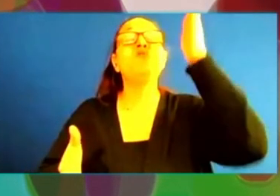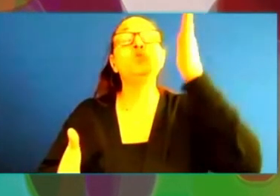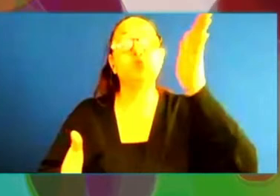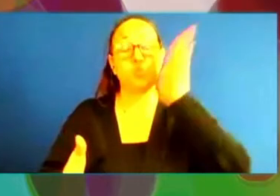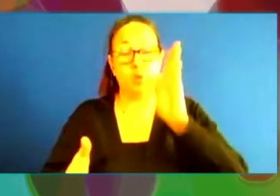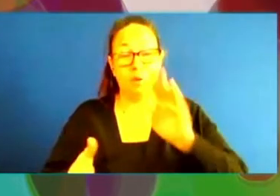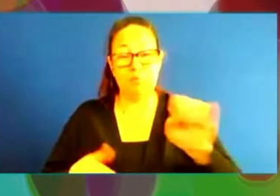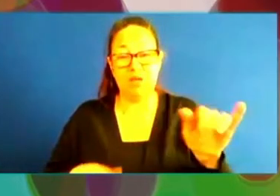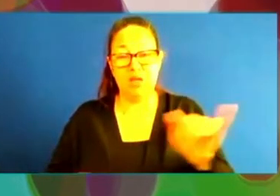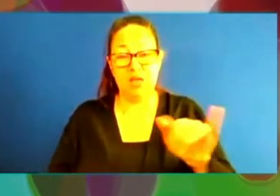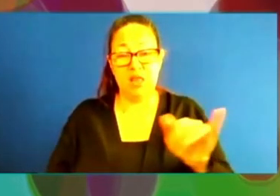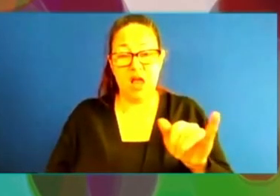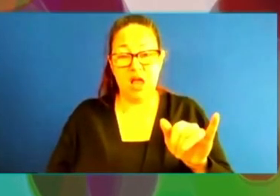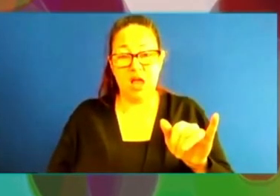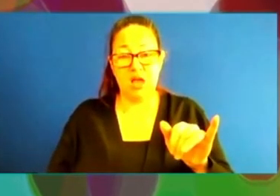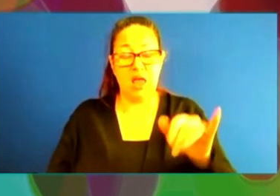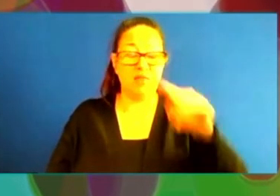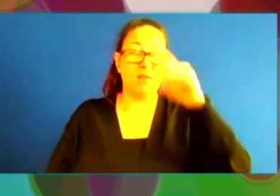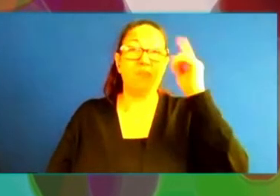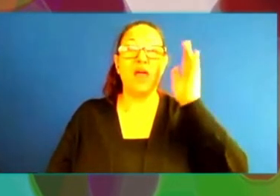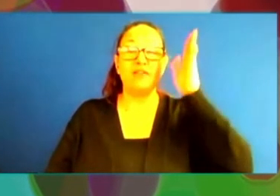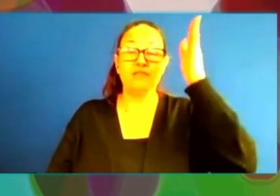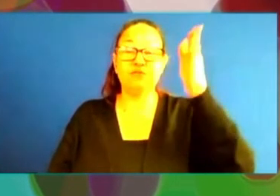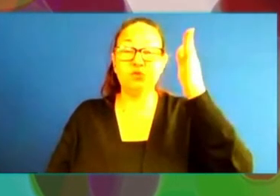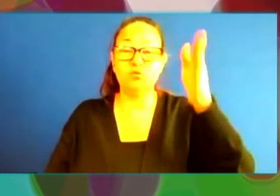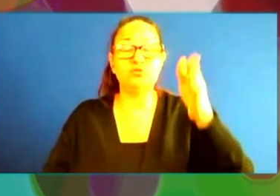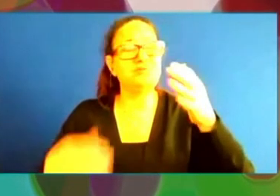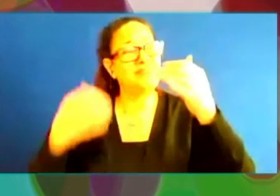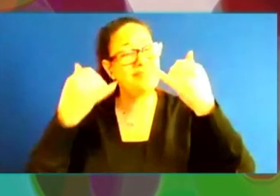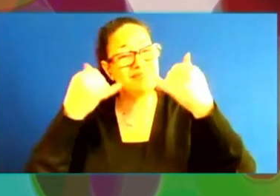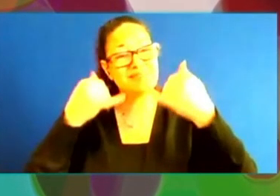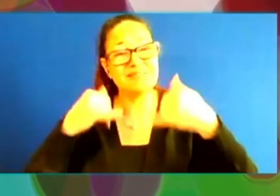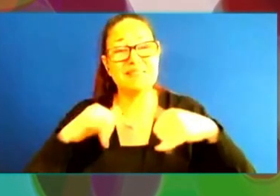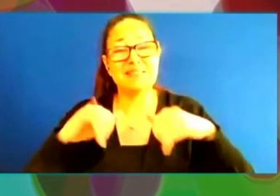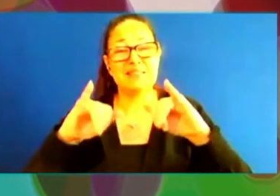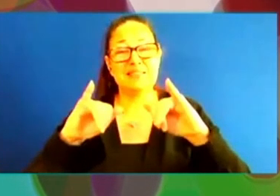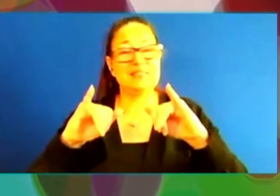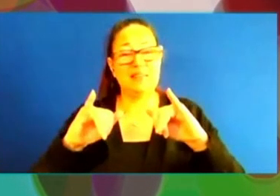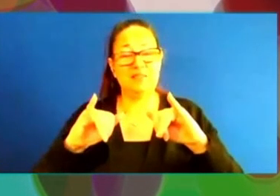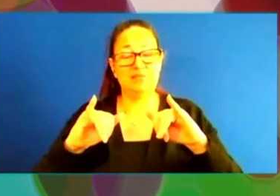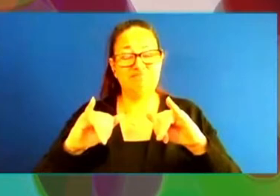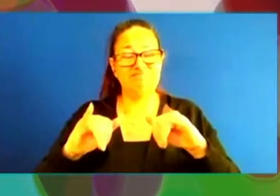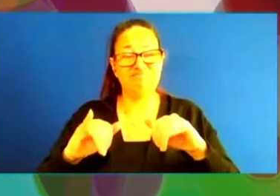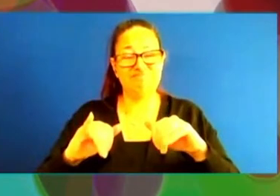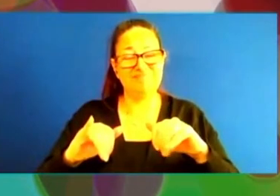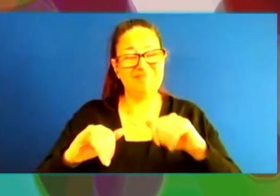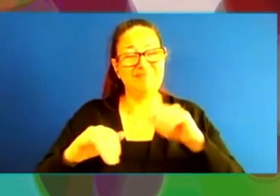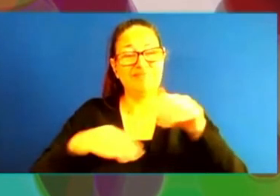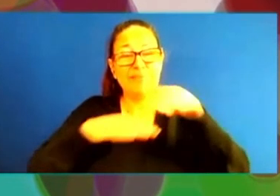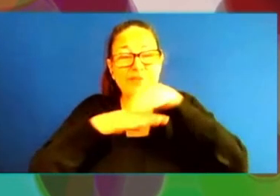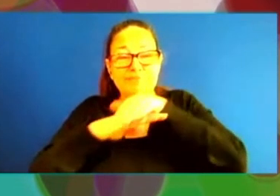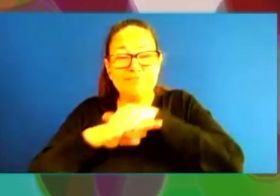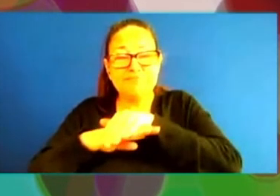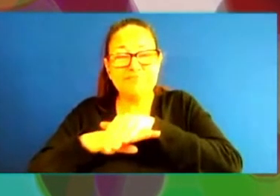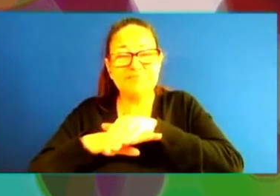the radical notion of the fact that those Black futures are still like under siege to this day, right? And I think the comics give